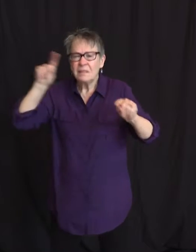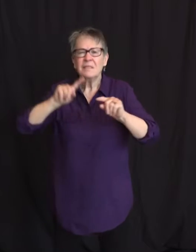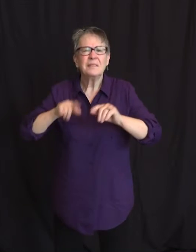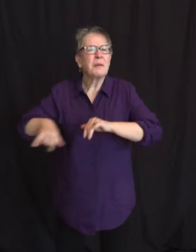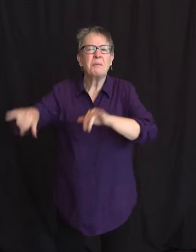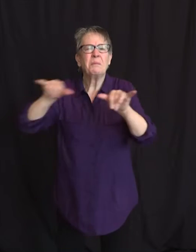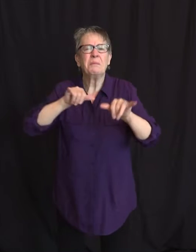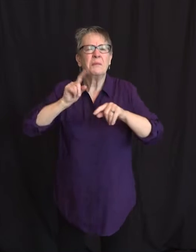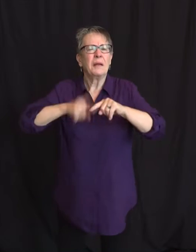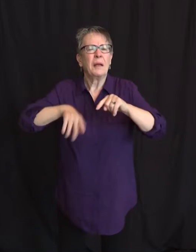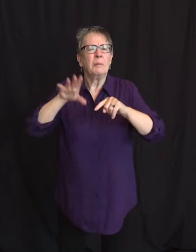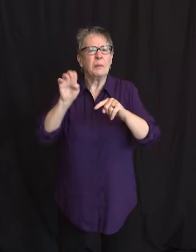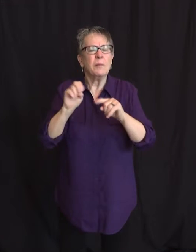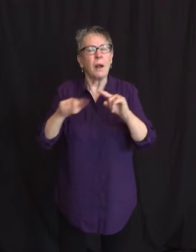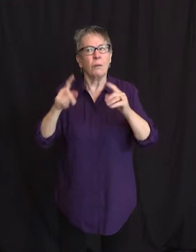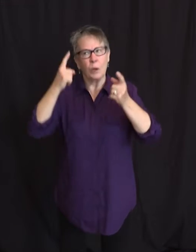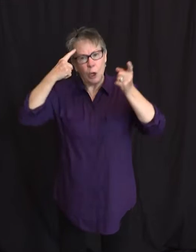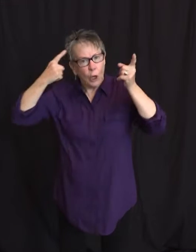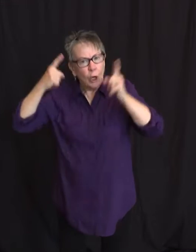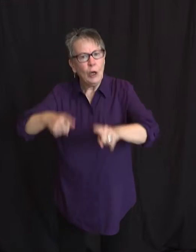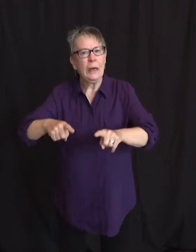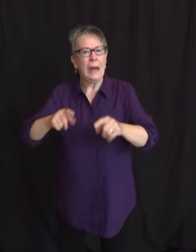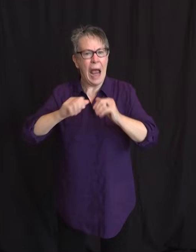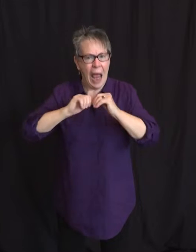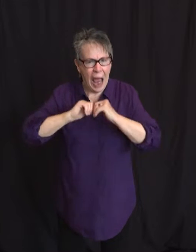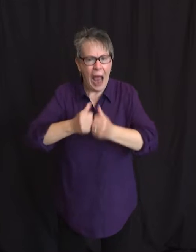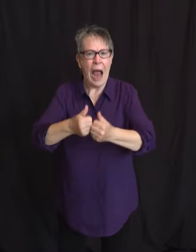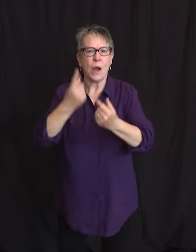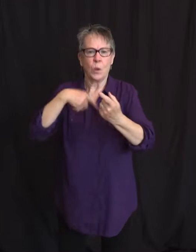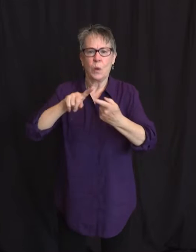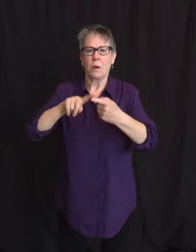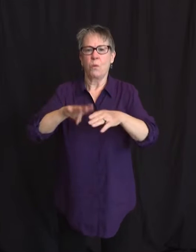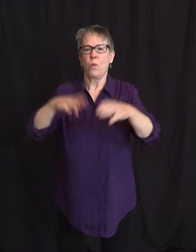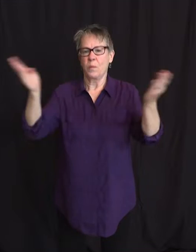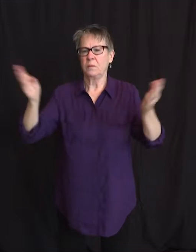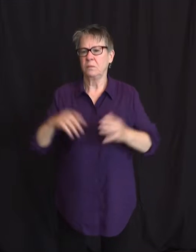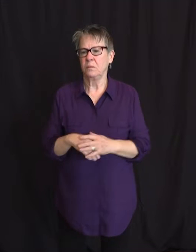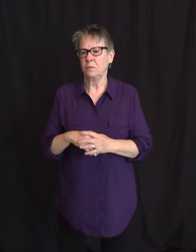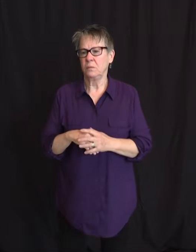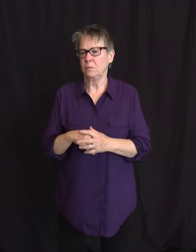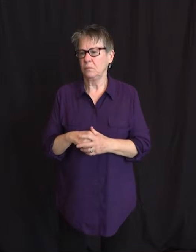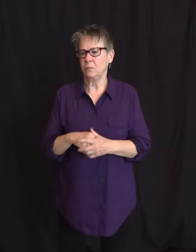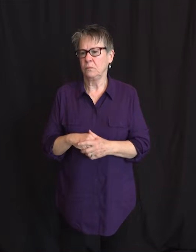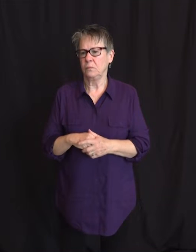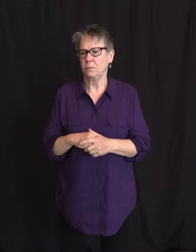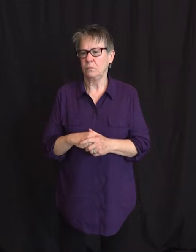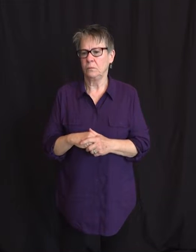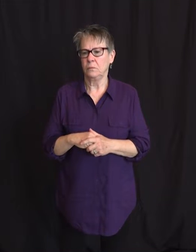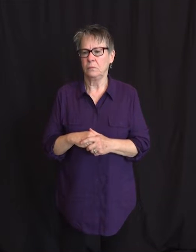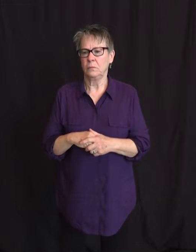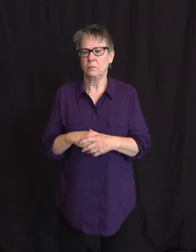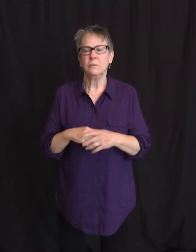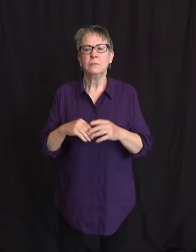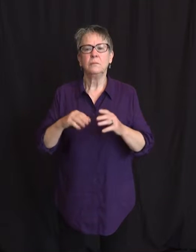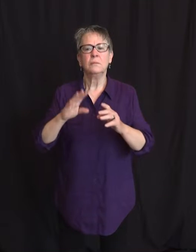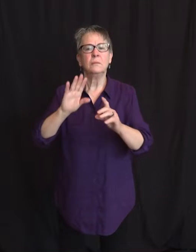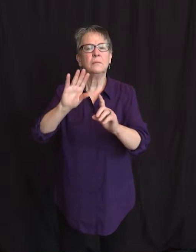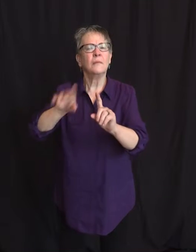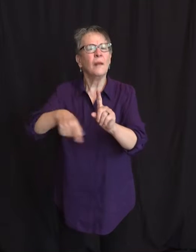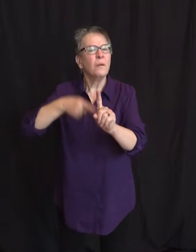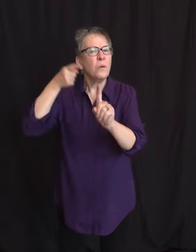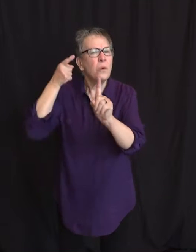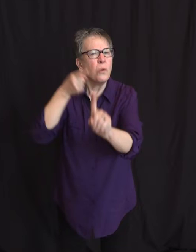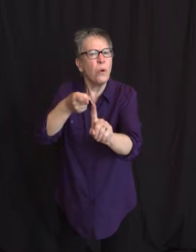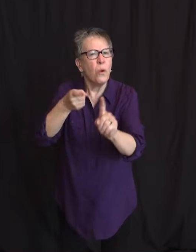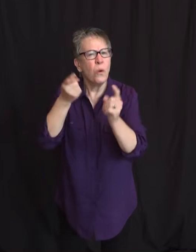just our state, but across our 7 states, and indeed across the nation. And I think I speak for all 7